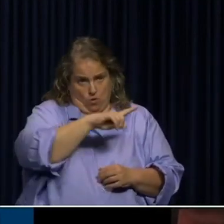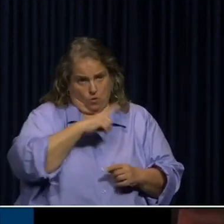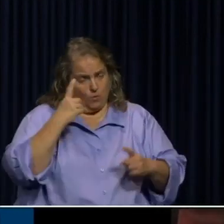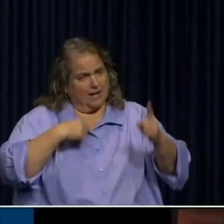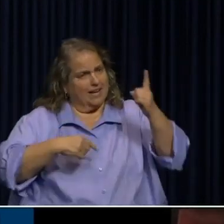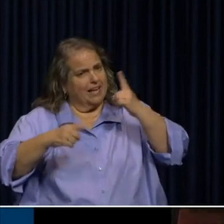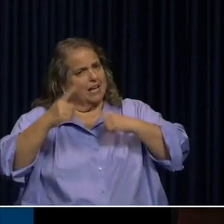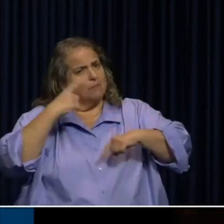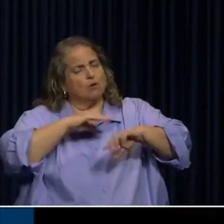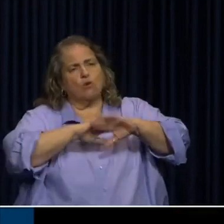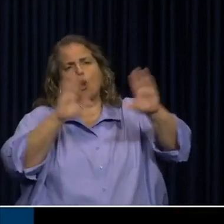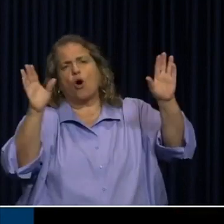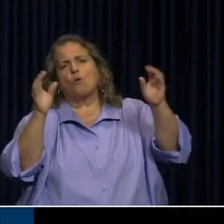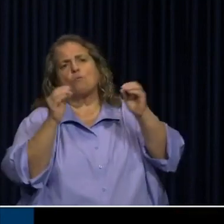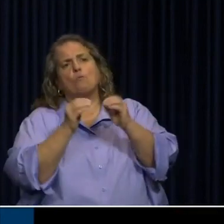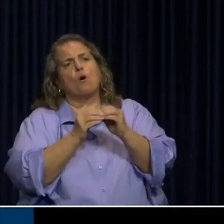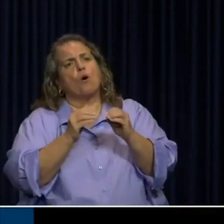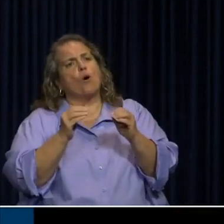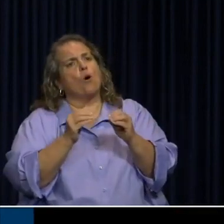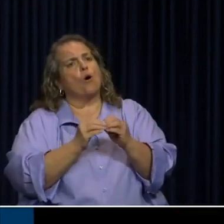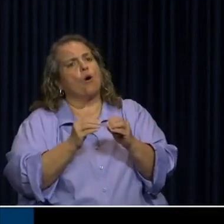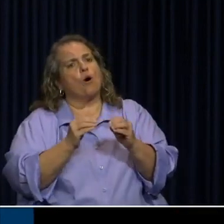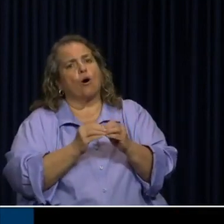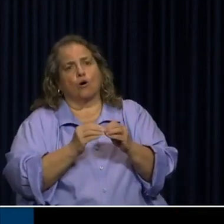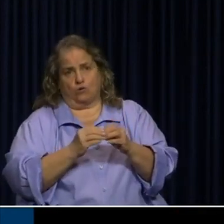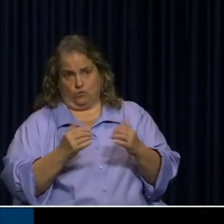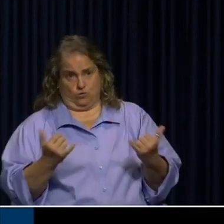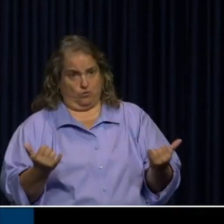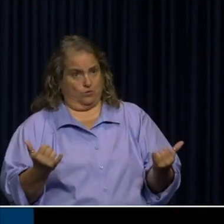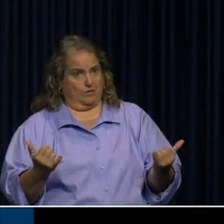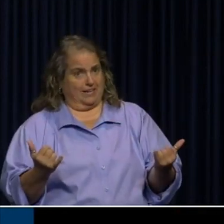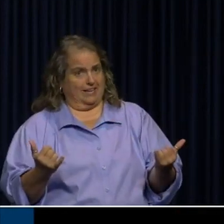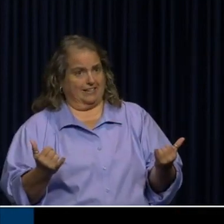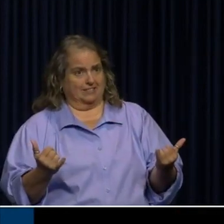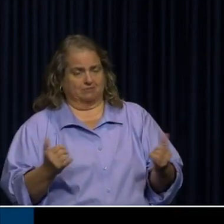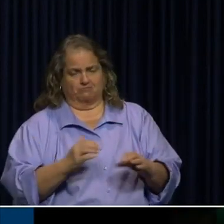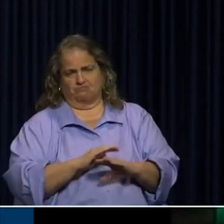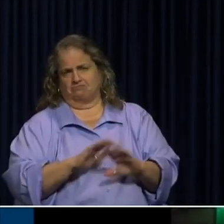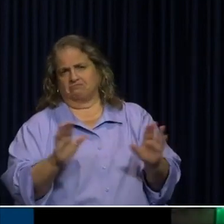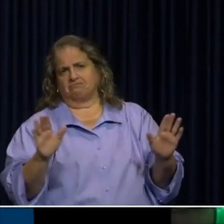or weep no more today.